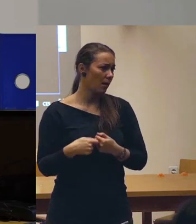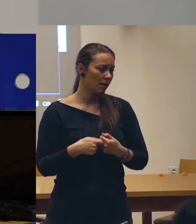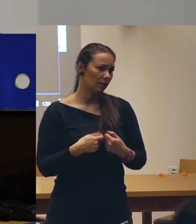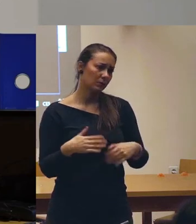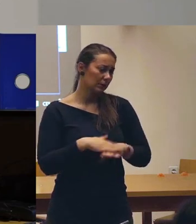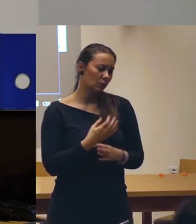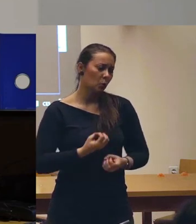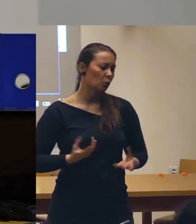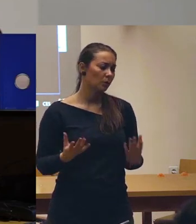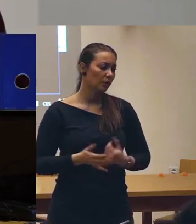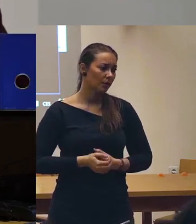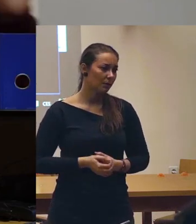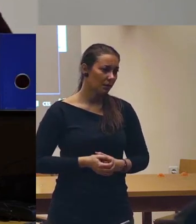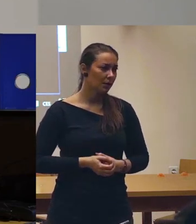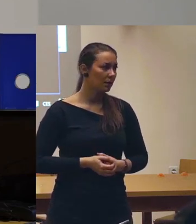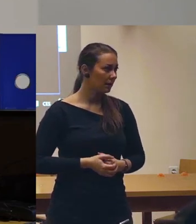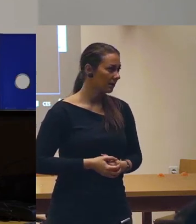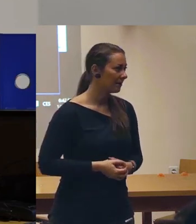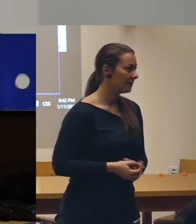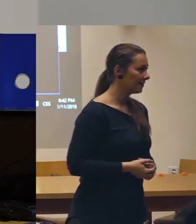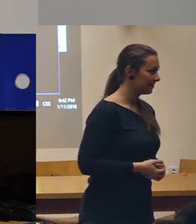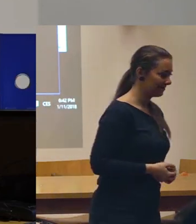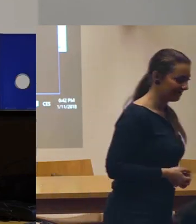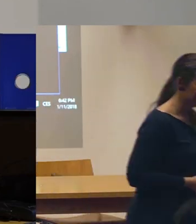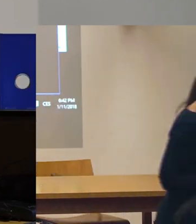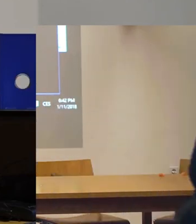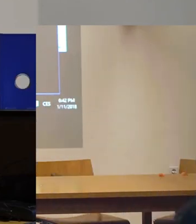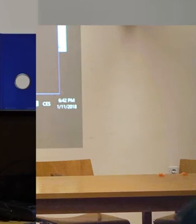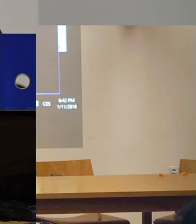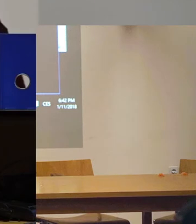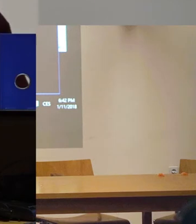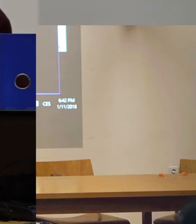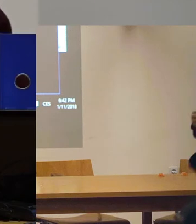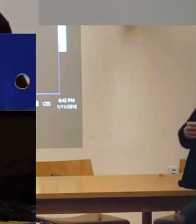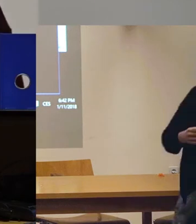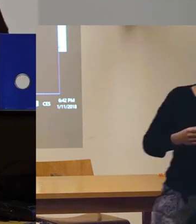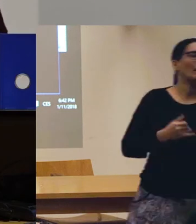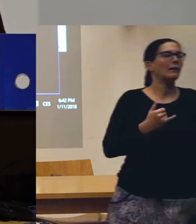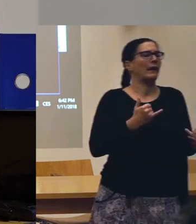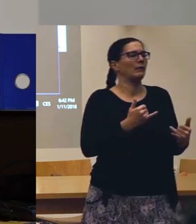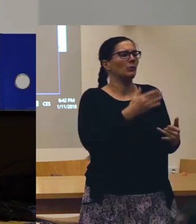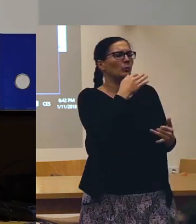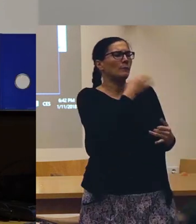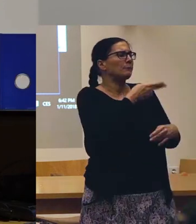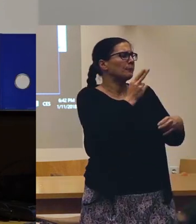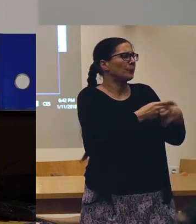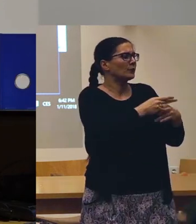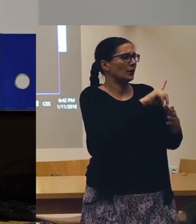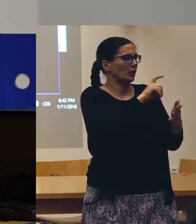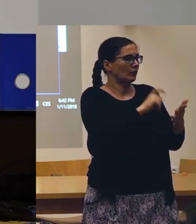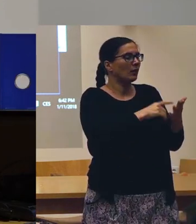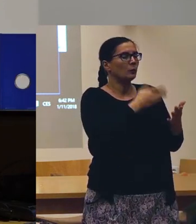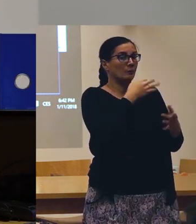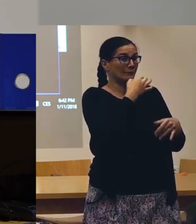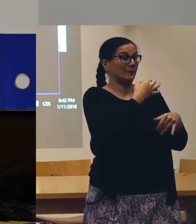Mm-hmm. Okay. Because there are so many contributors after us, I will ask you just one last question, and